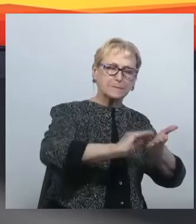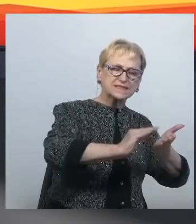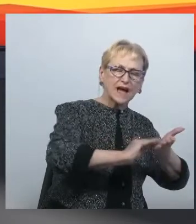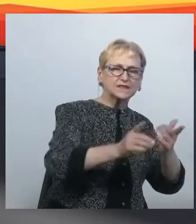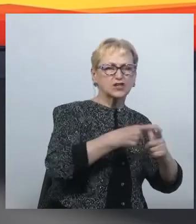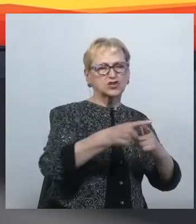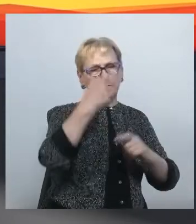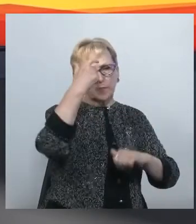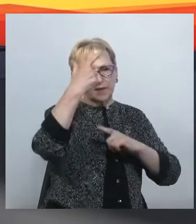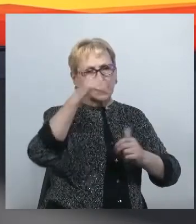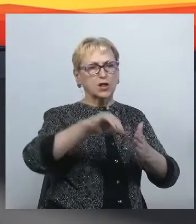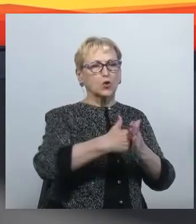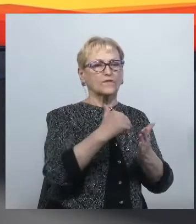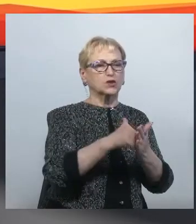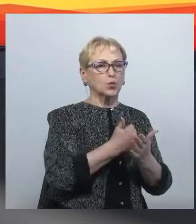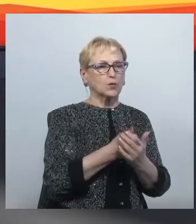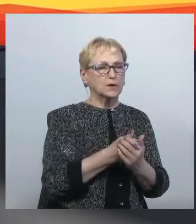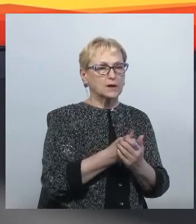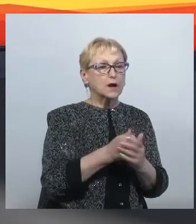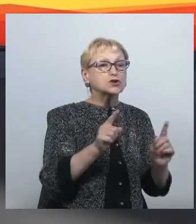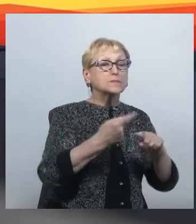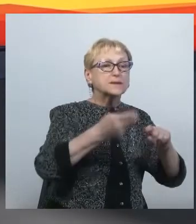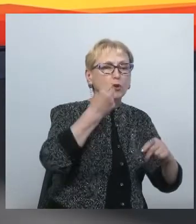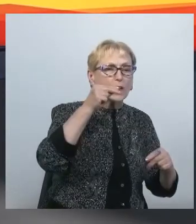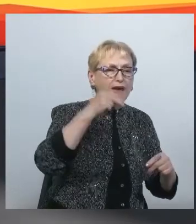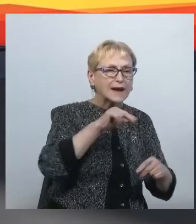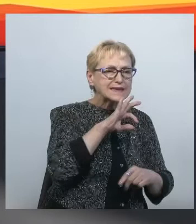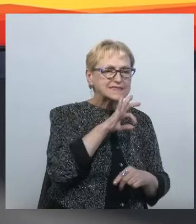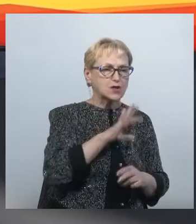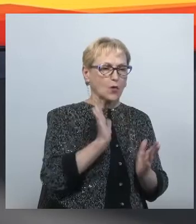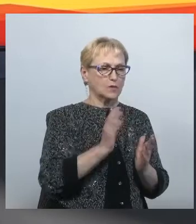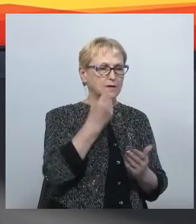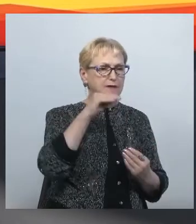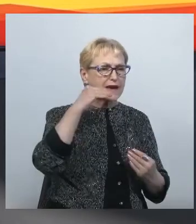were supposed to write or communicate the news to make it